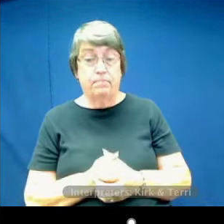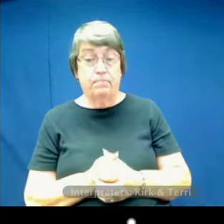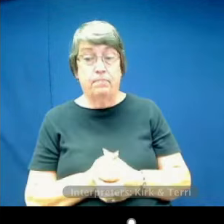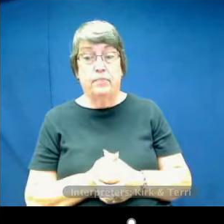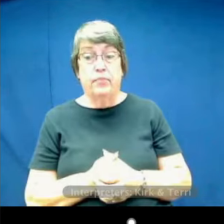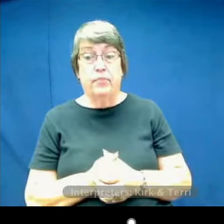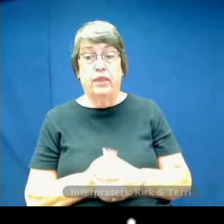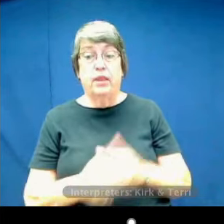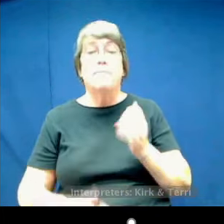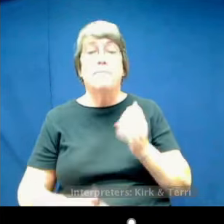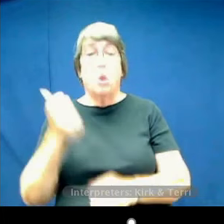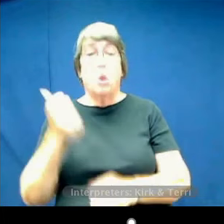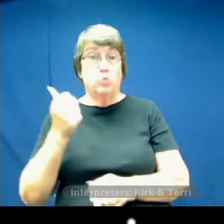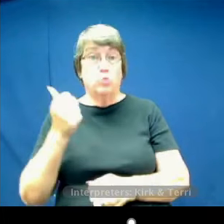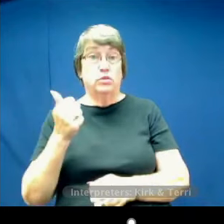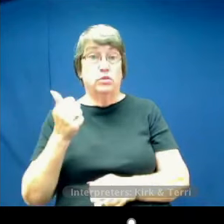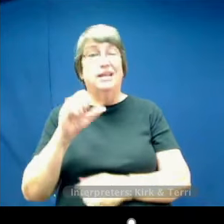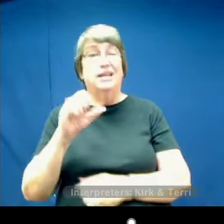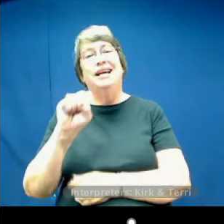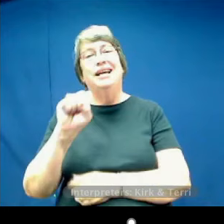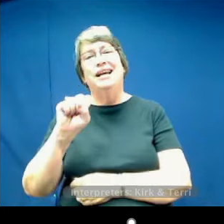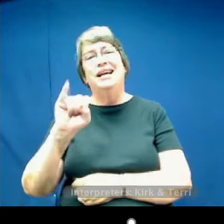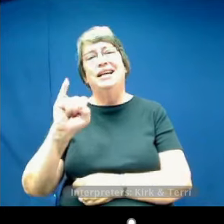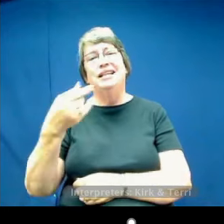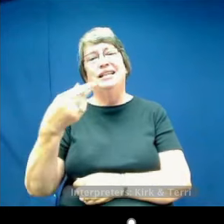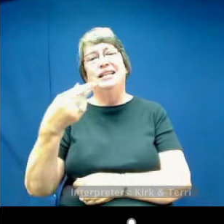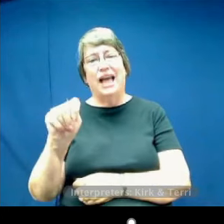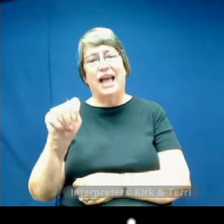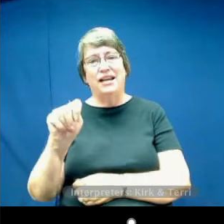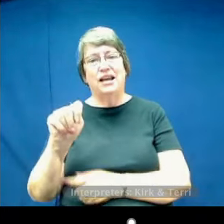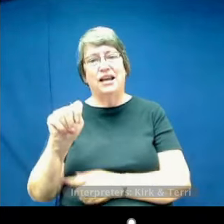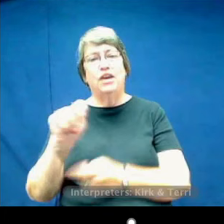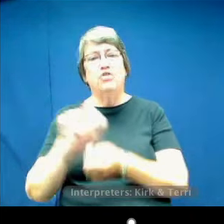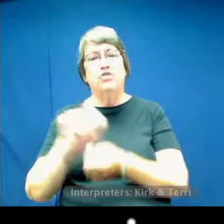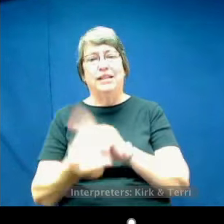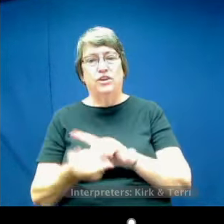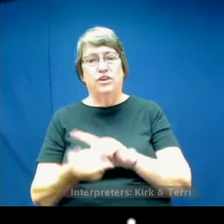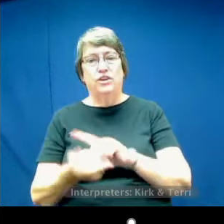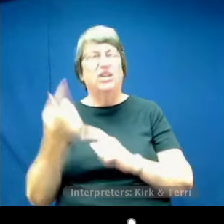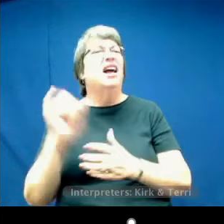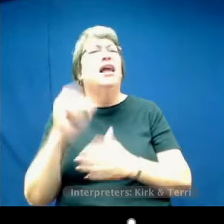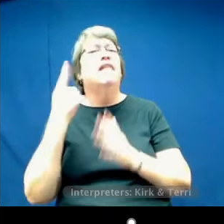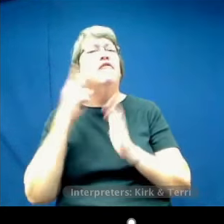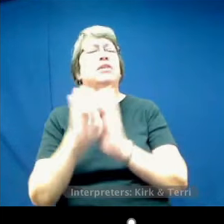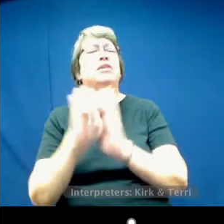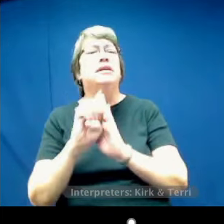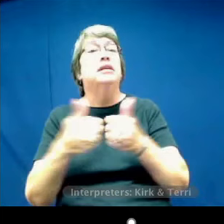site translation. You might have to do a site translation of a separation agreement.